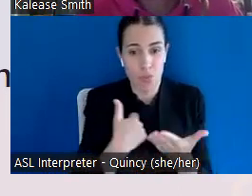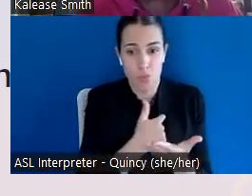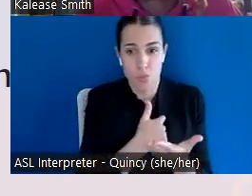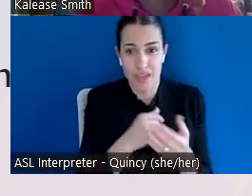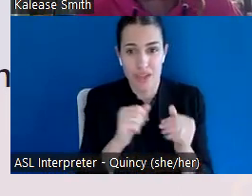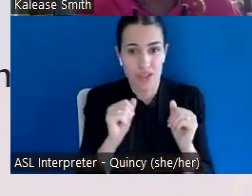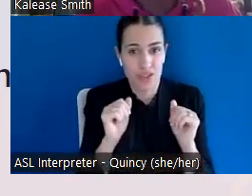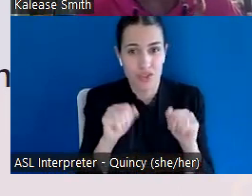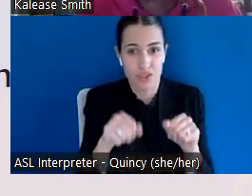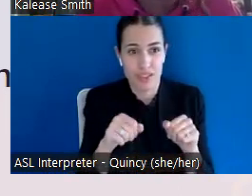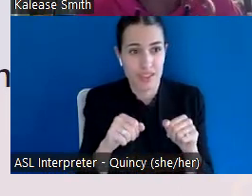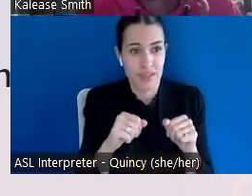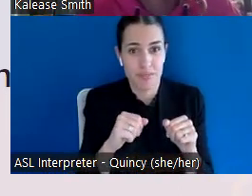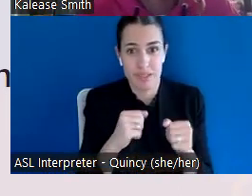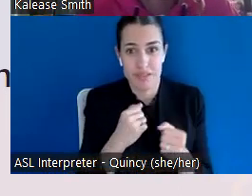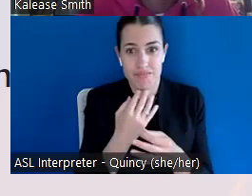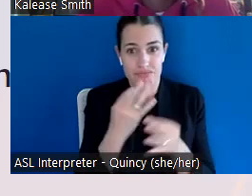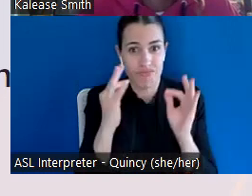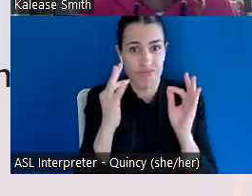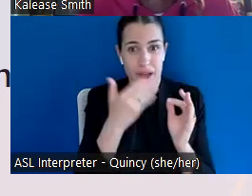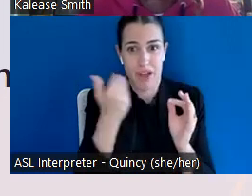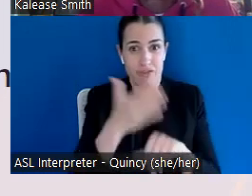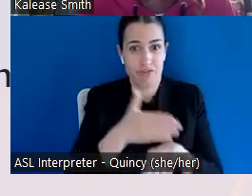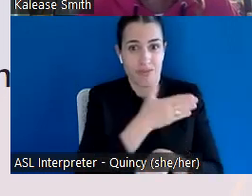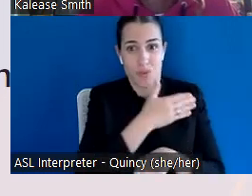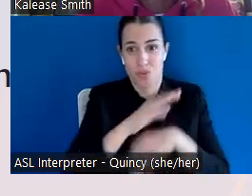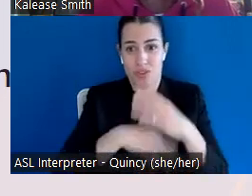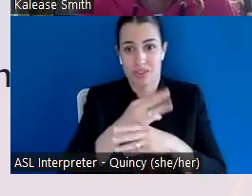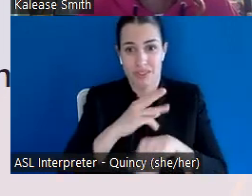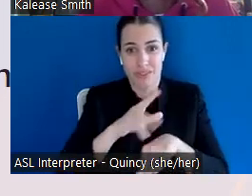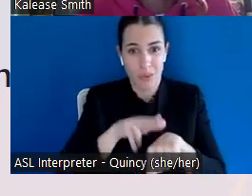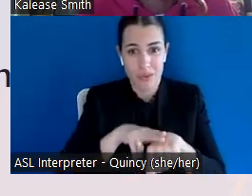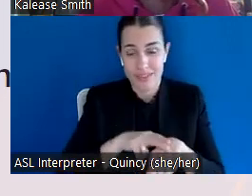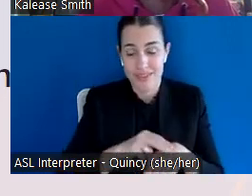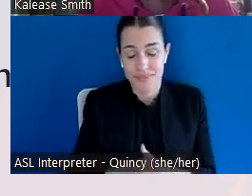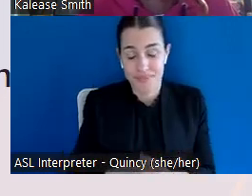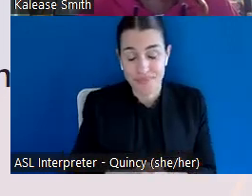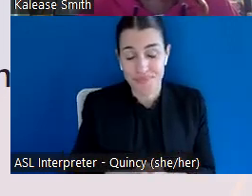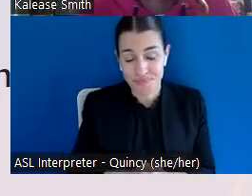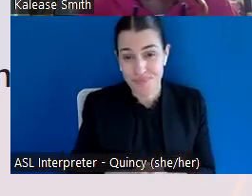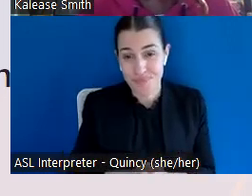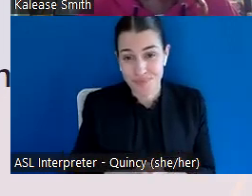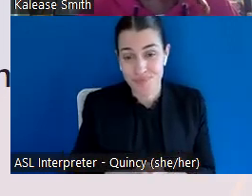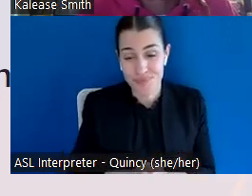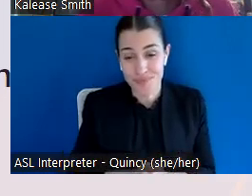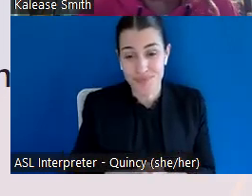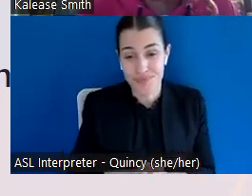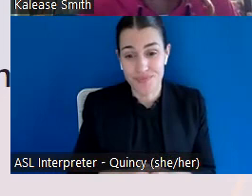be a much better world, of course, if those things, you know,